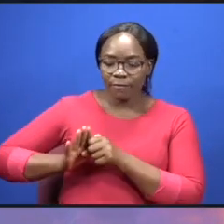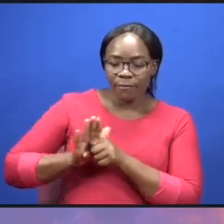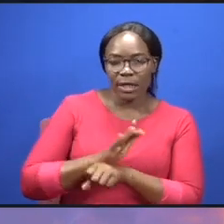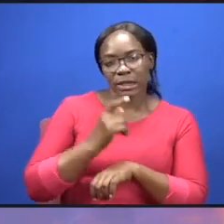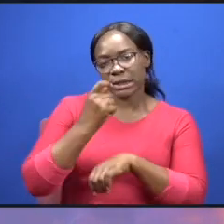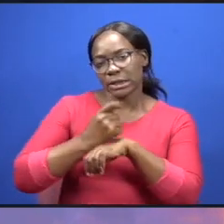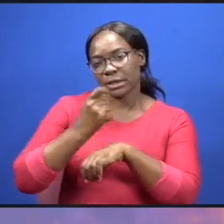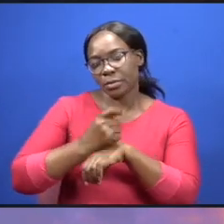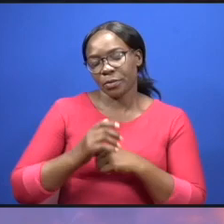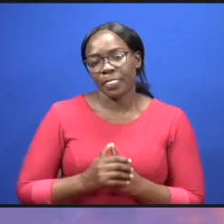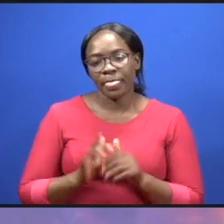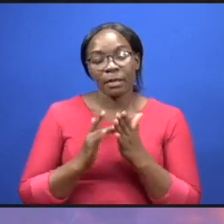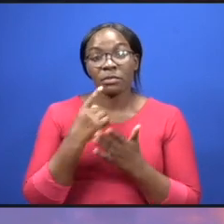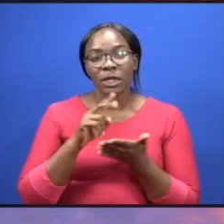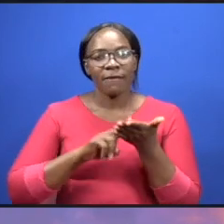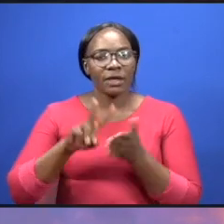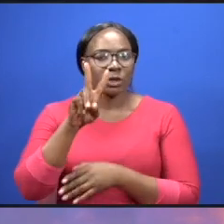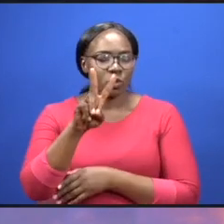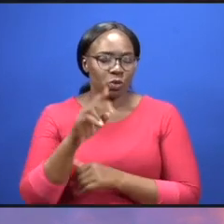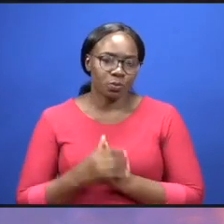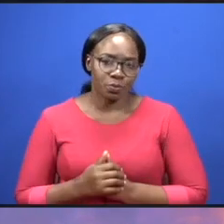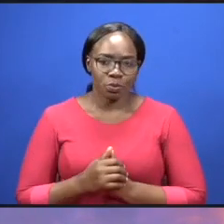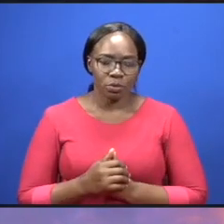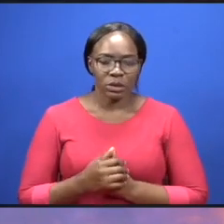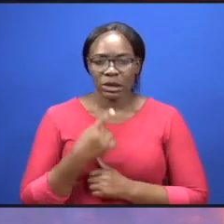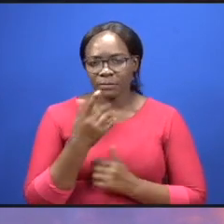temple. The Bible says in verse 2, seraphim were